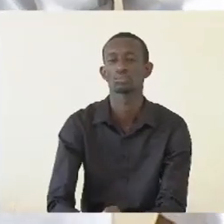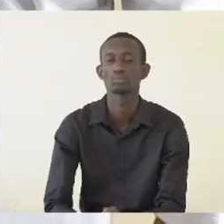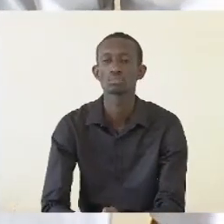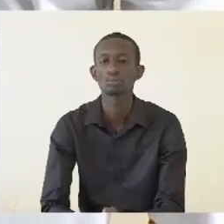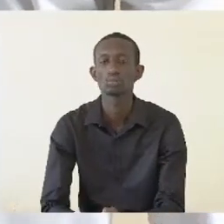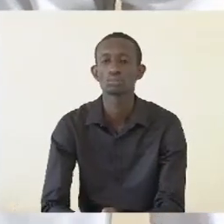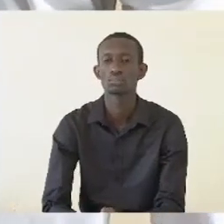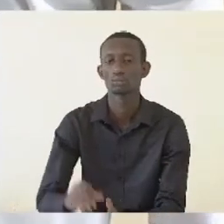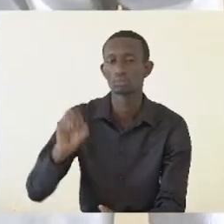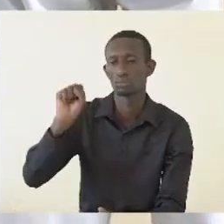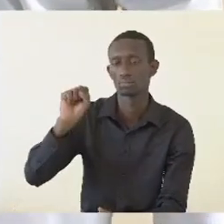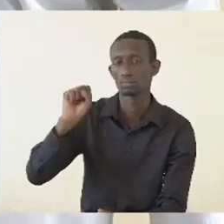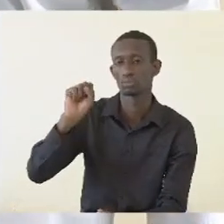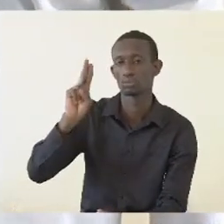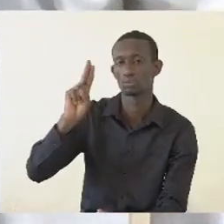sulfide.